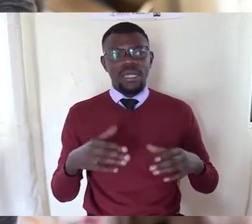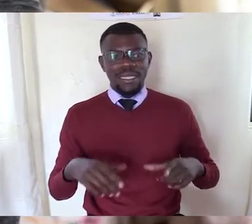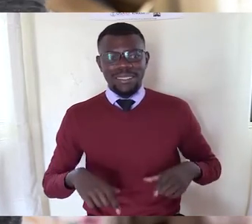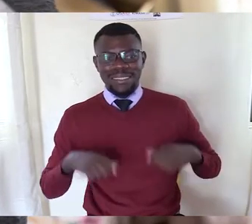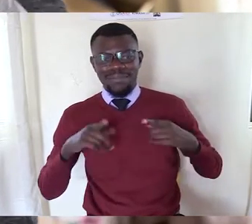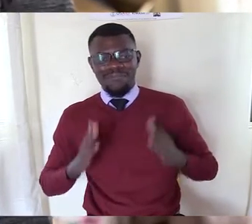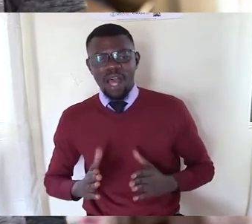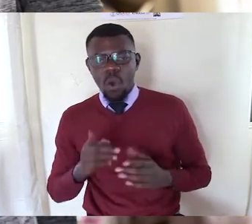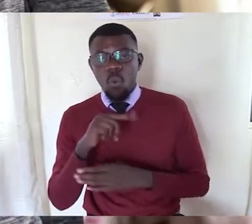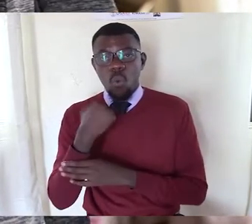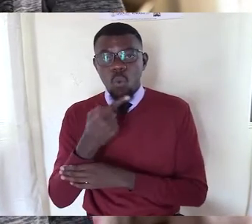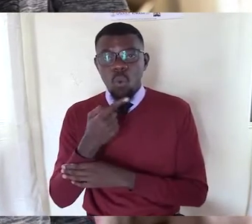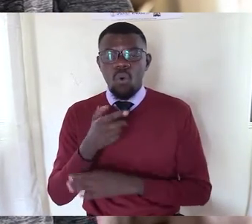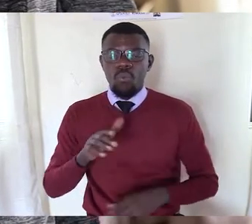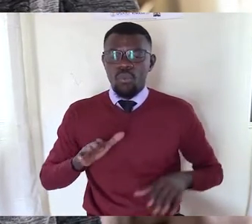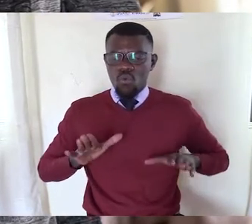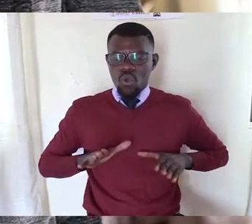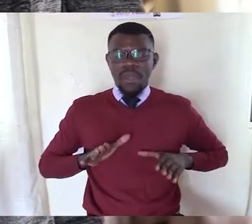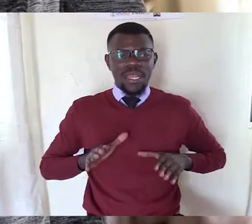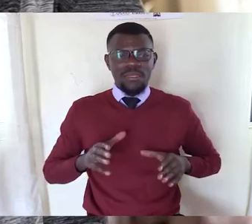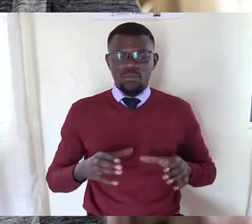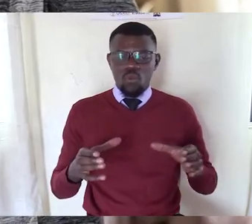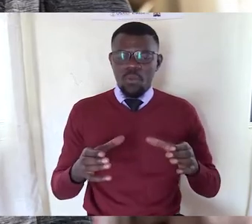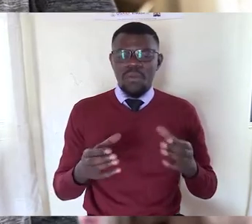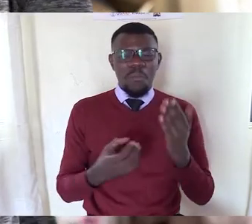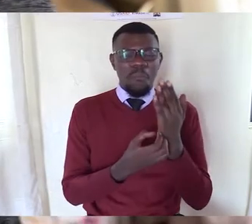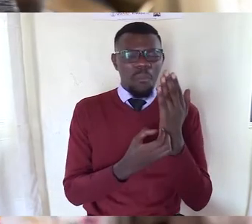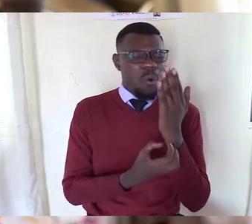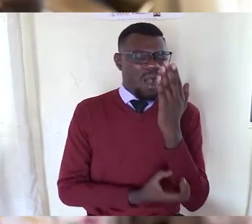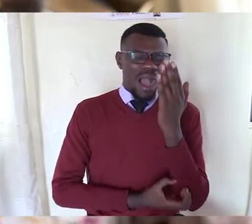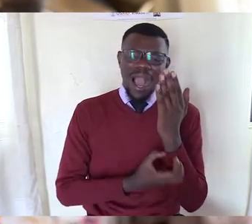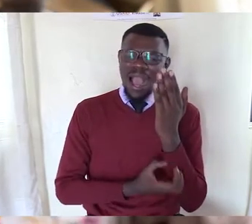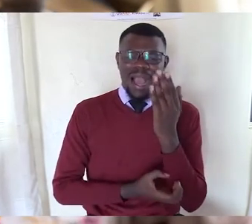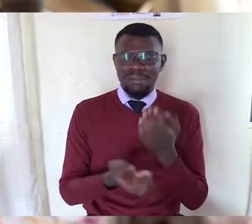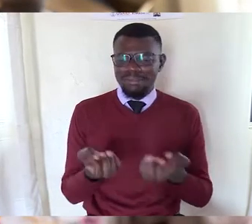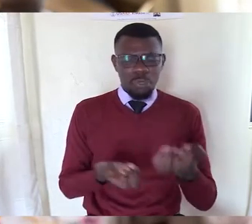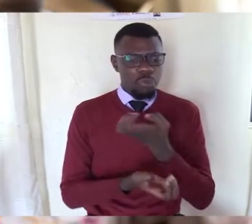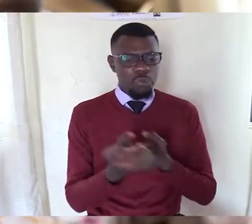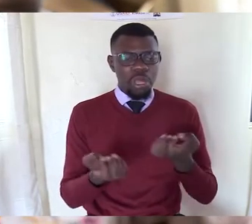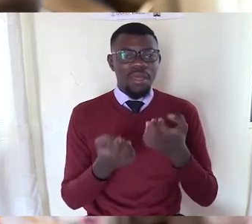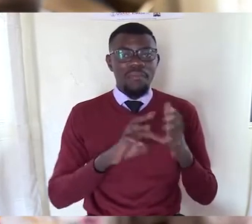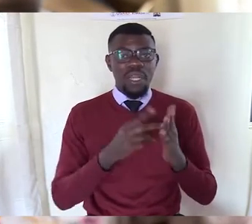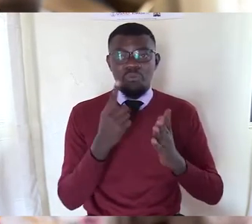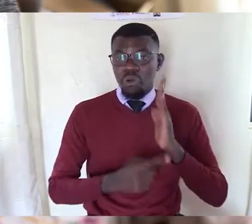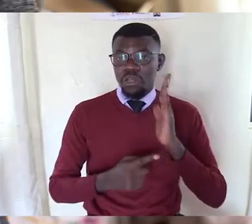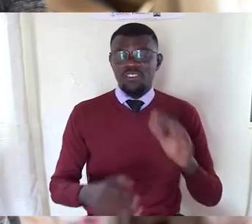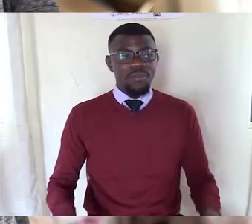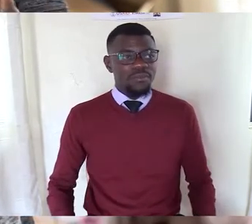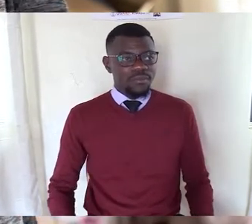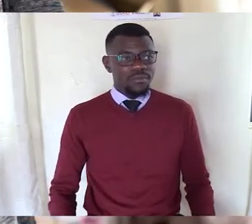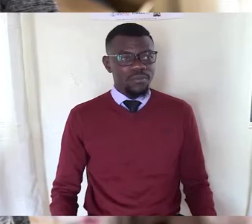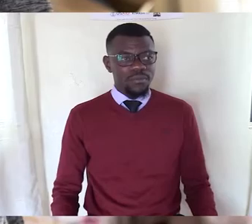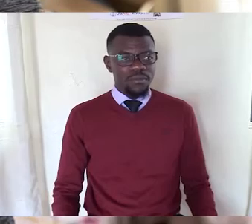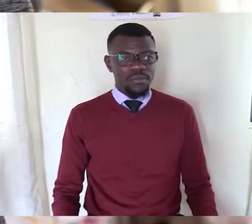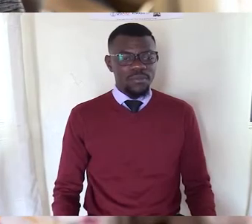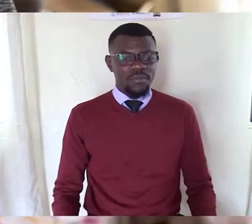poor economic backgrounds. Yeah. So what does that mean? First, one of the things that we